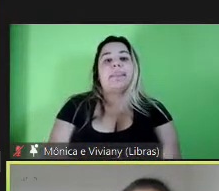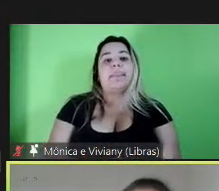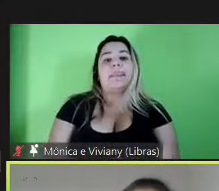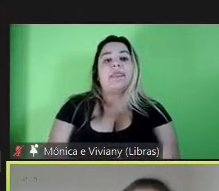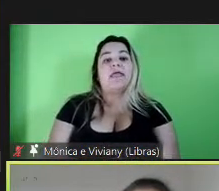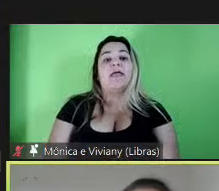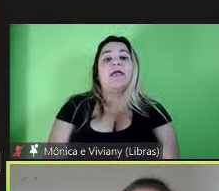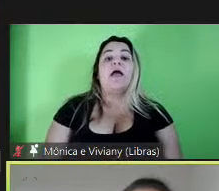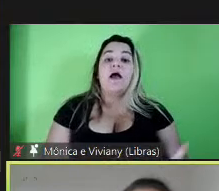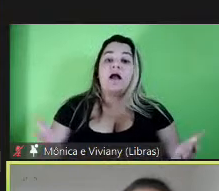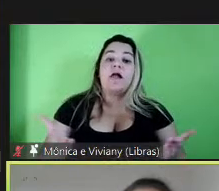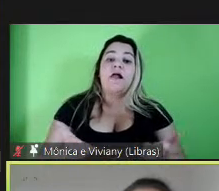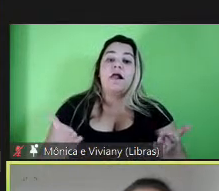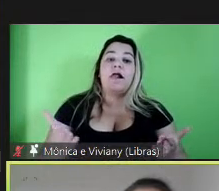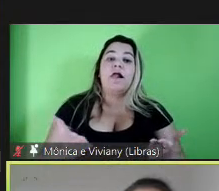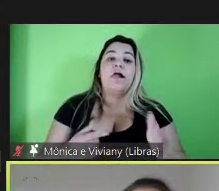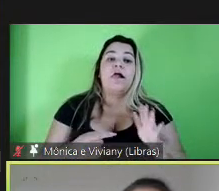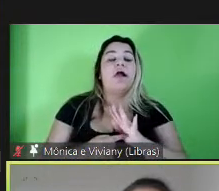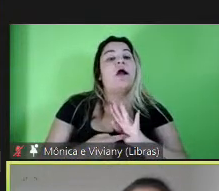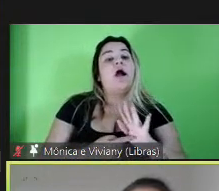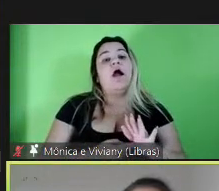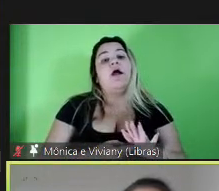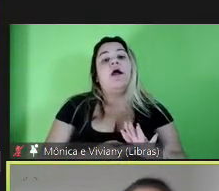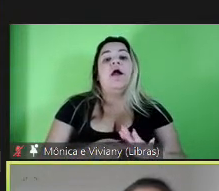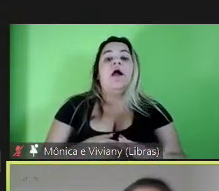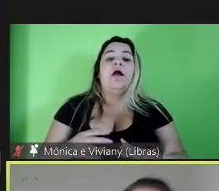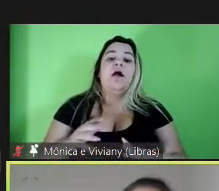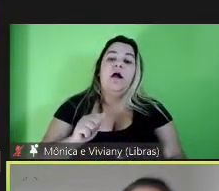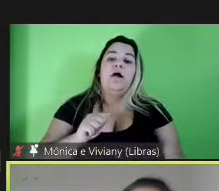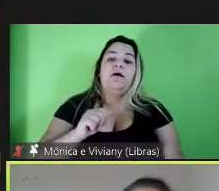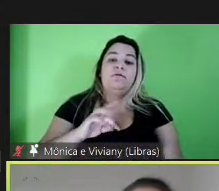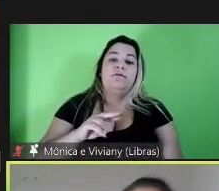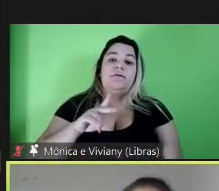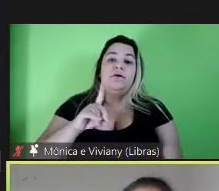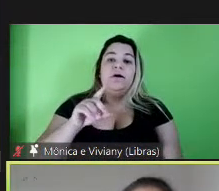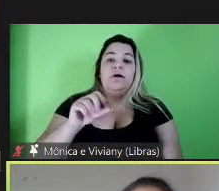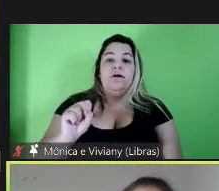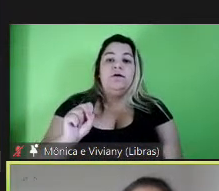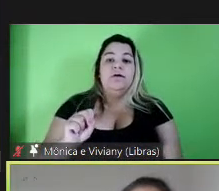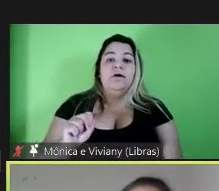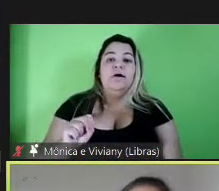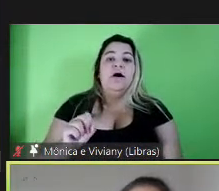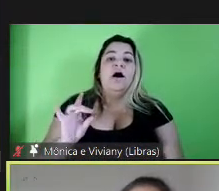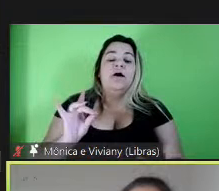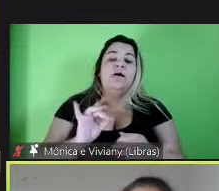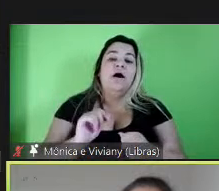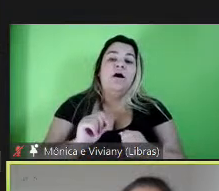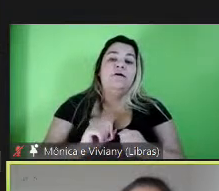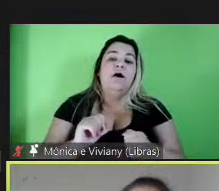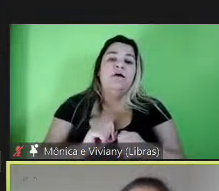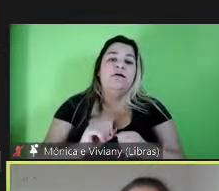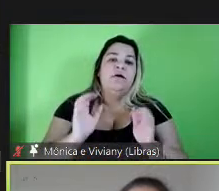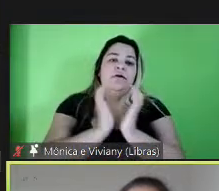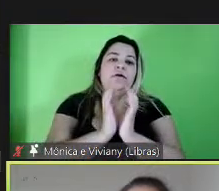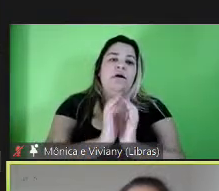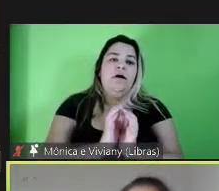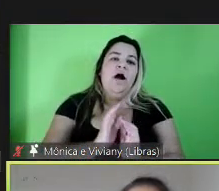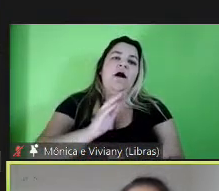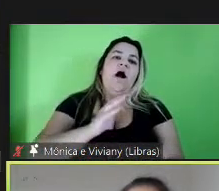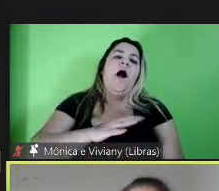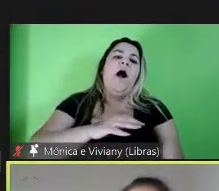slide. And now you're going to have a few registry from activities which were performed with